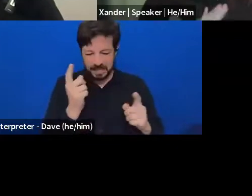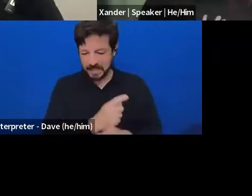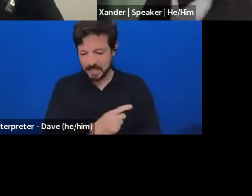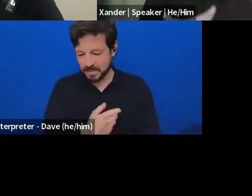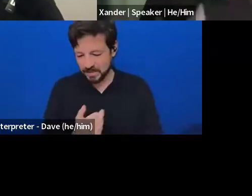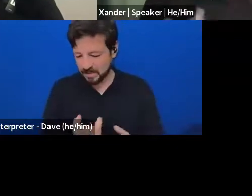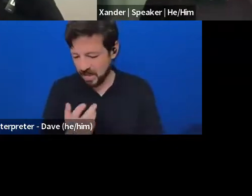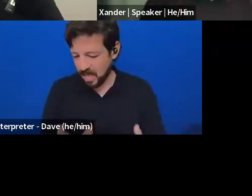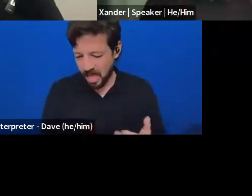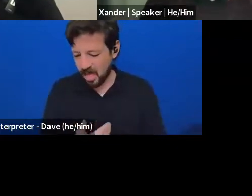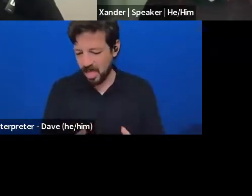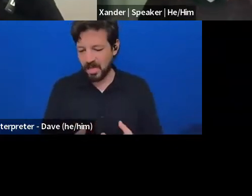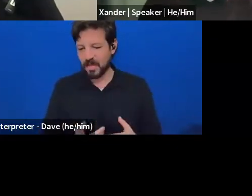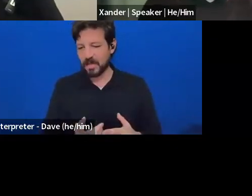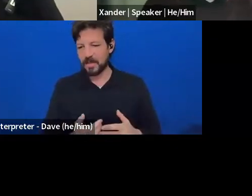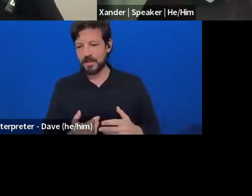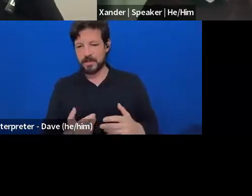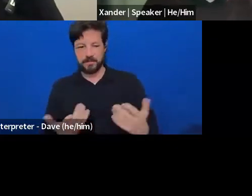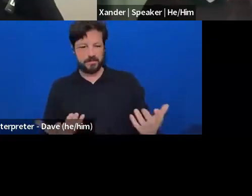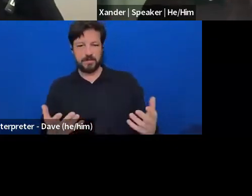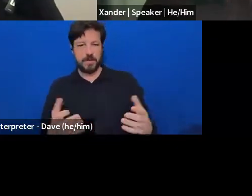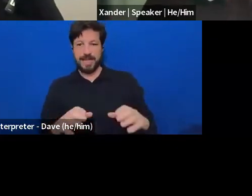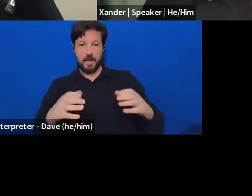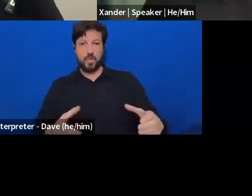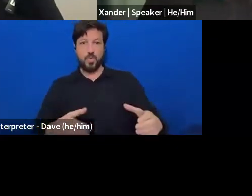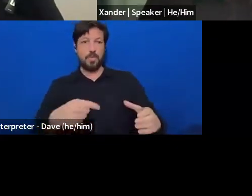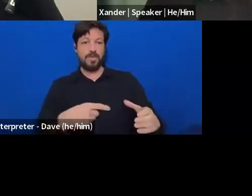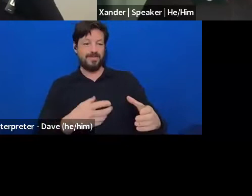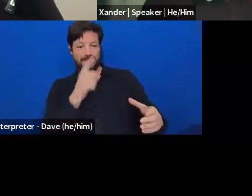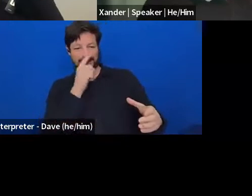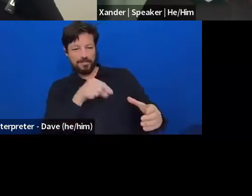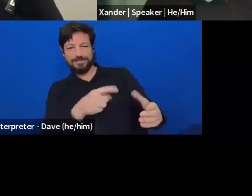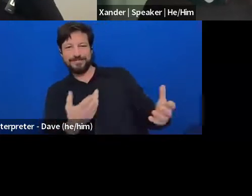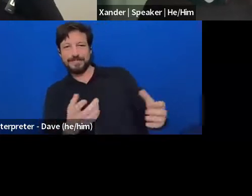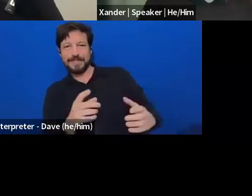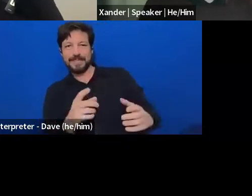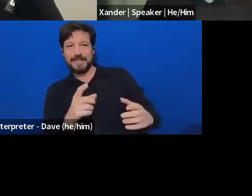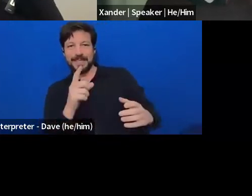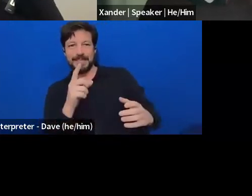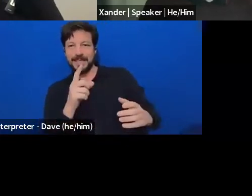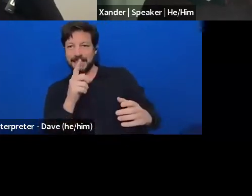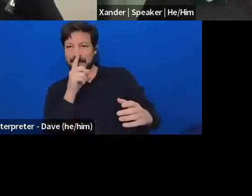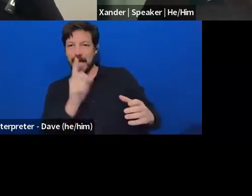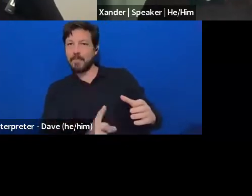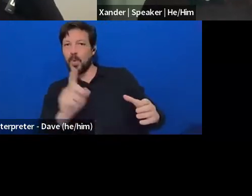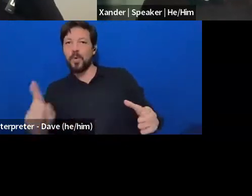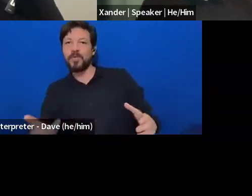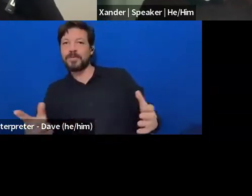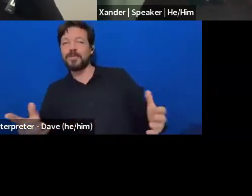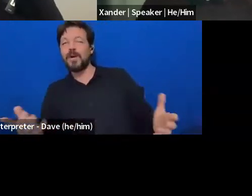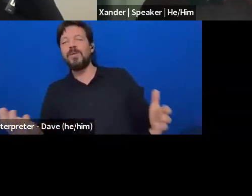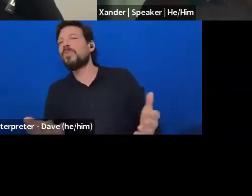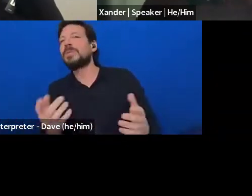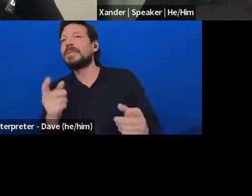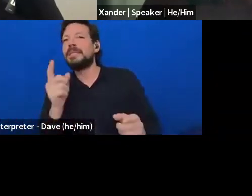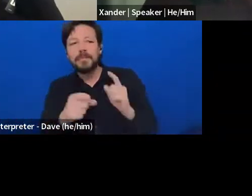in your group and you can't physically change groups, sometimes they just need a little bit of education, and advocacy kind of helps